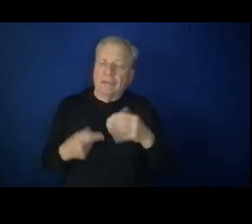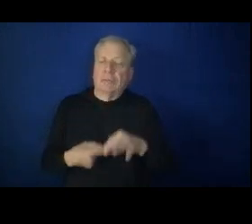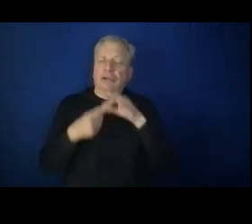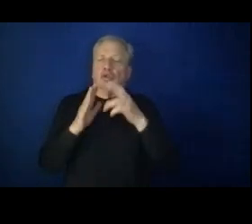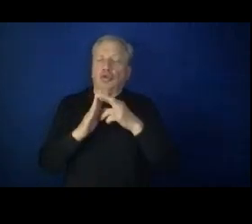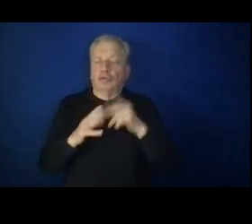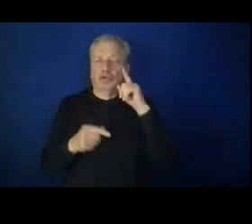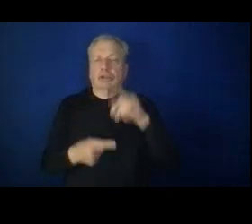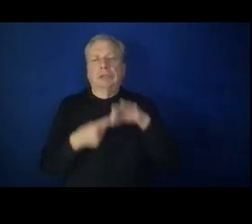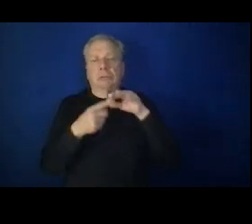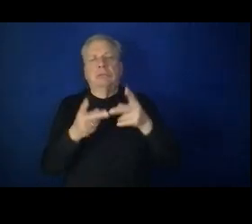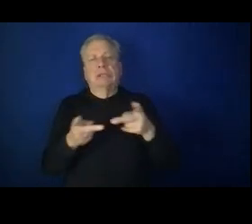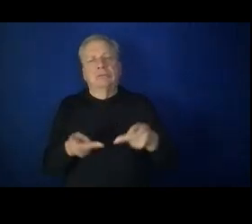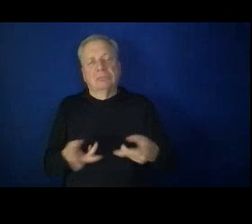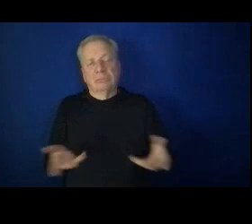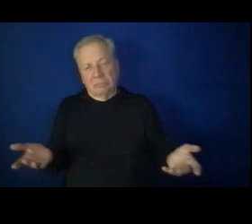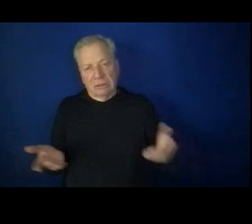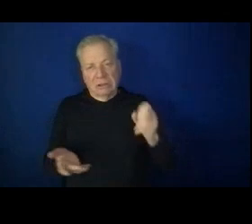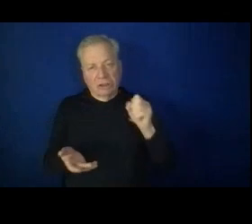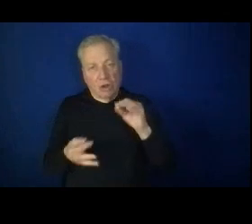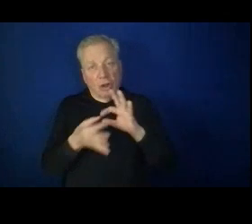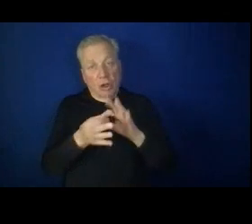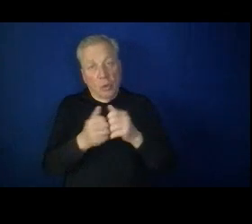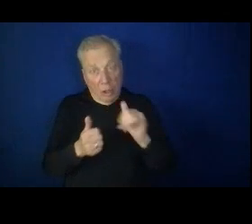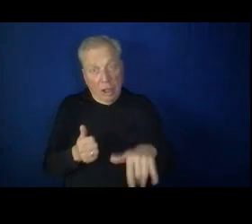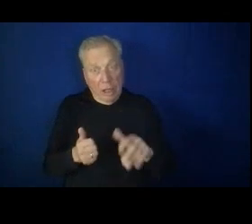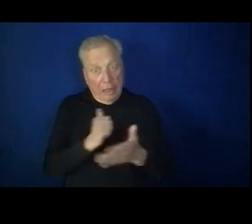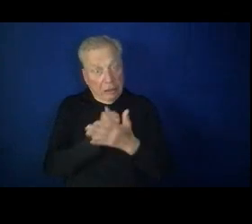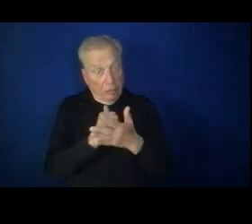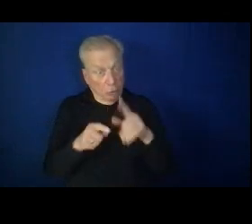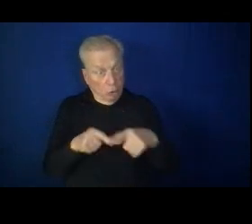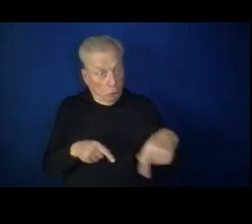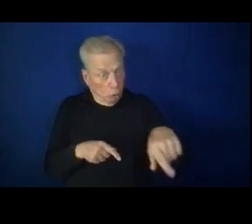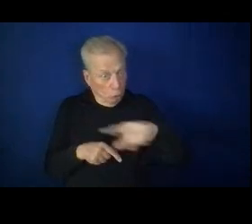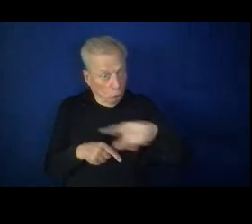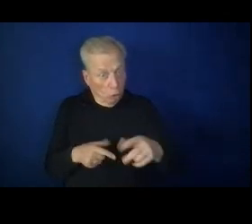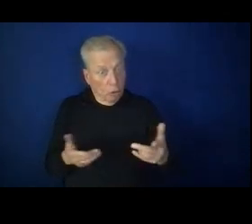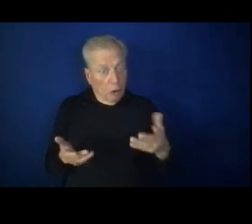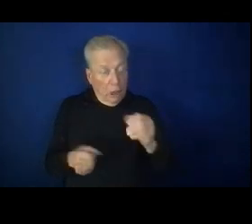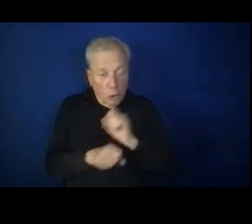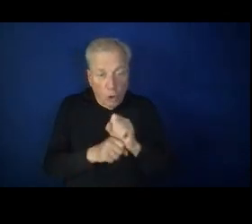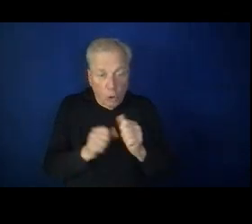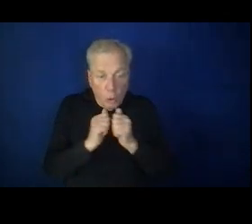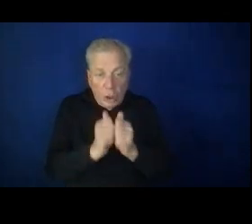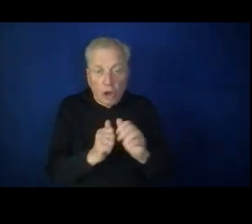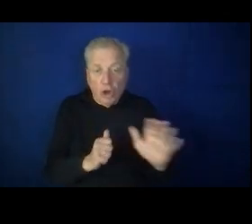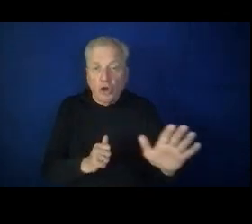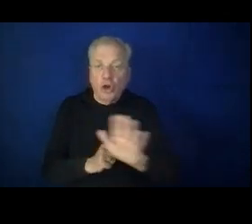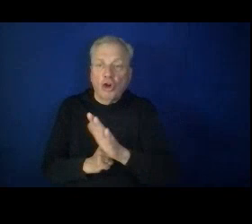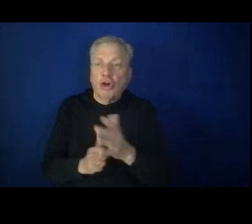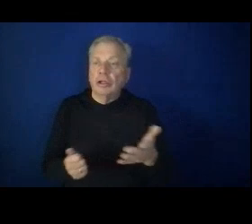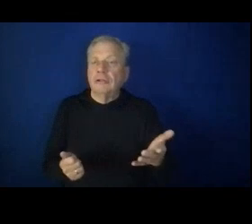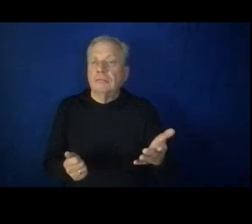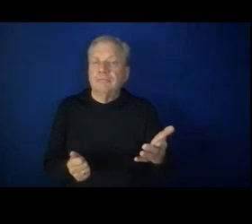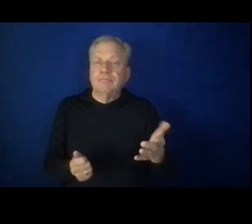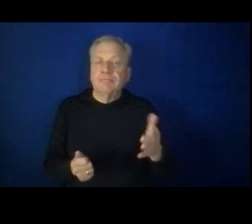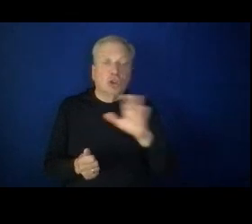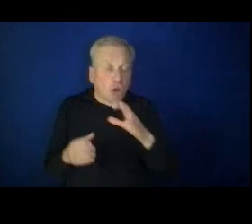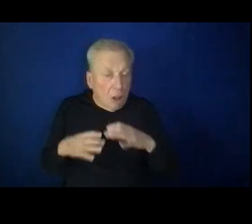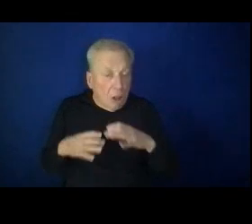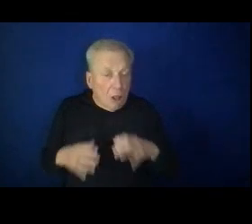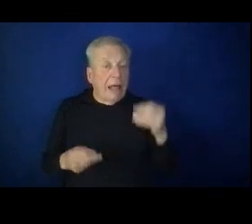And if you can help us with that, if that's helpful to you in working with your clients and the